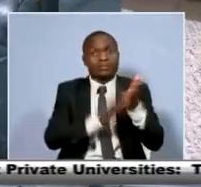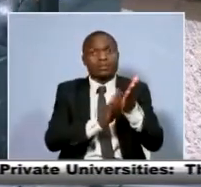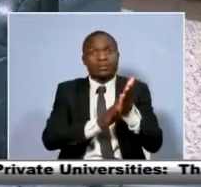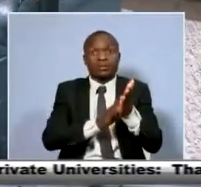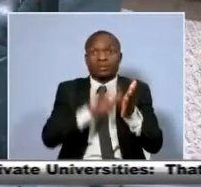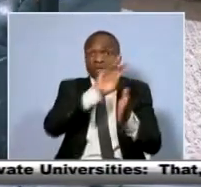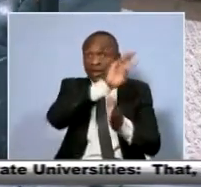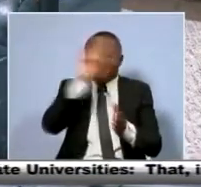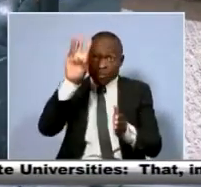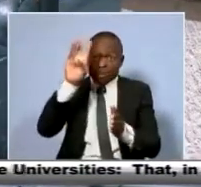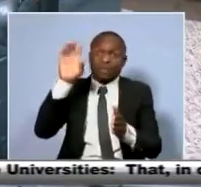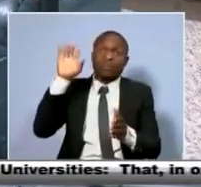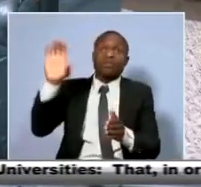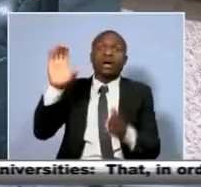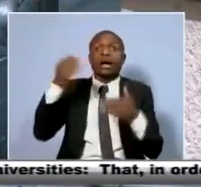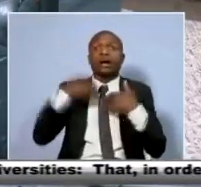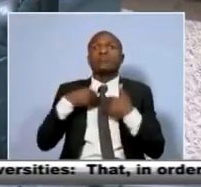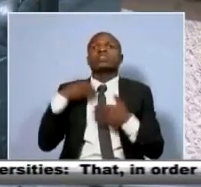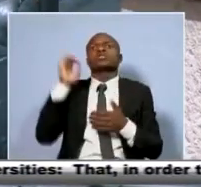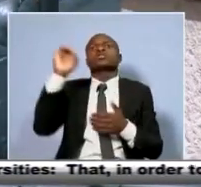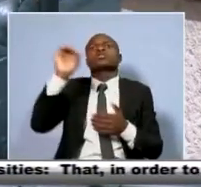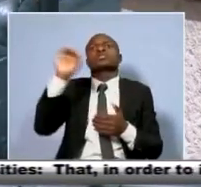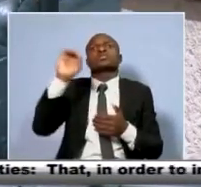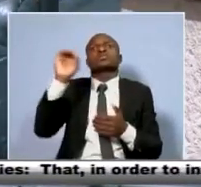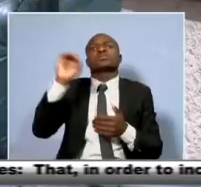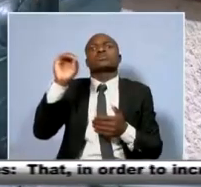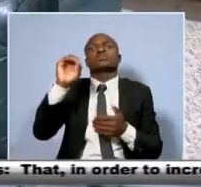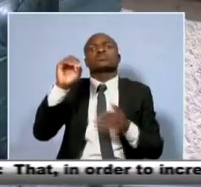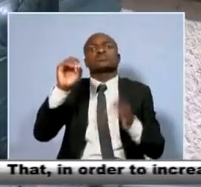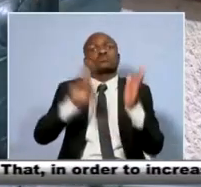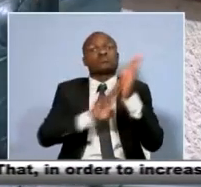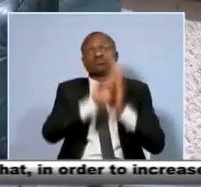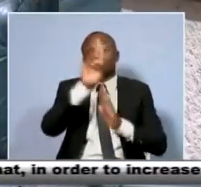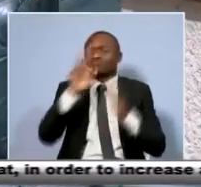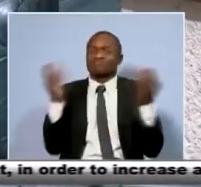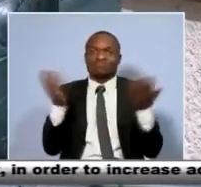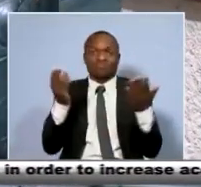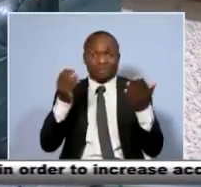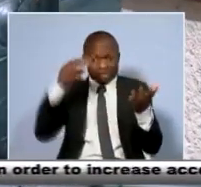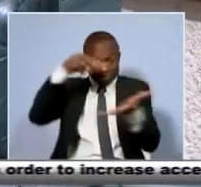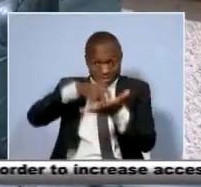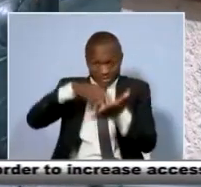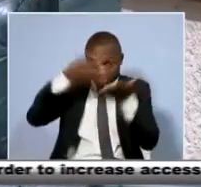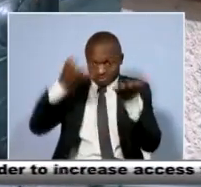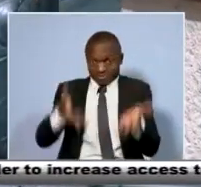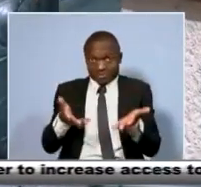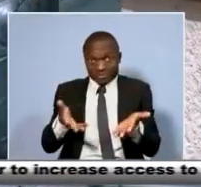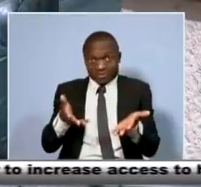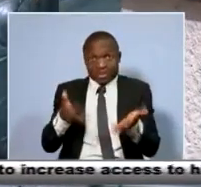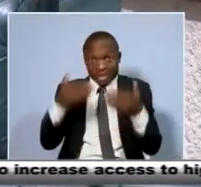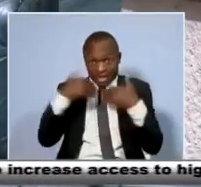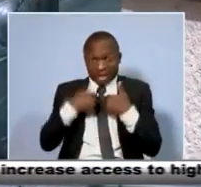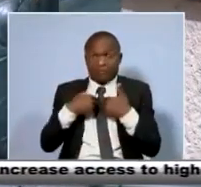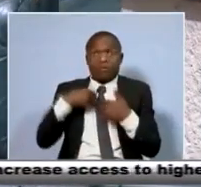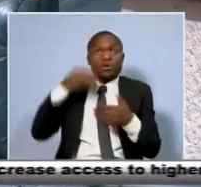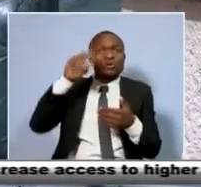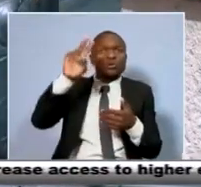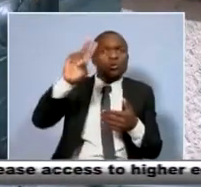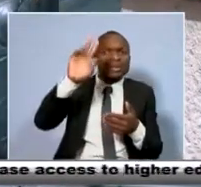and Western Province has 0 university. As I stand here, Madam Speaker, I have over